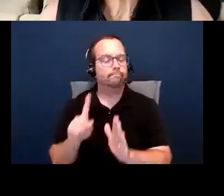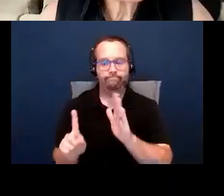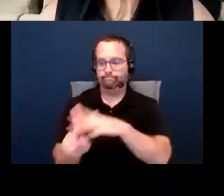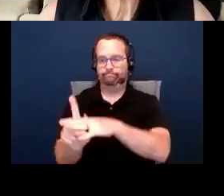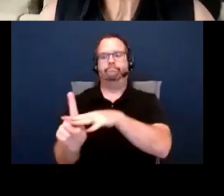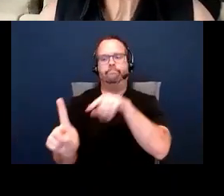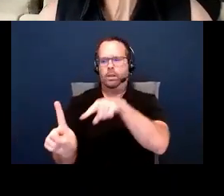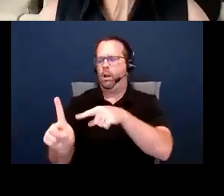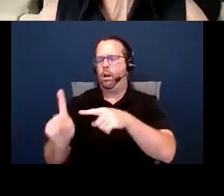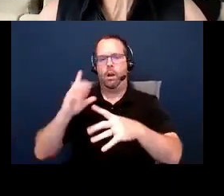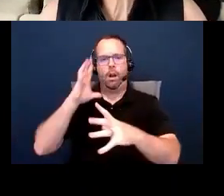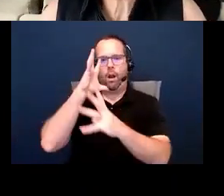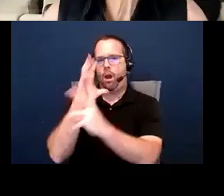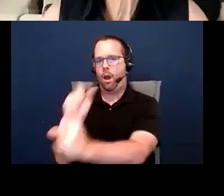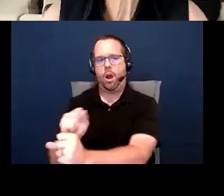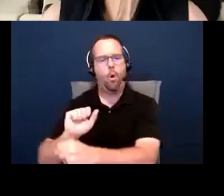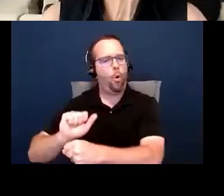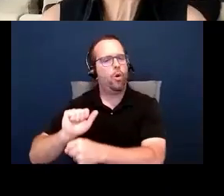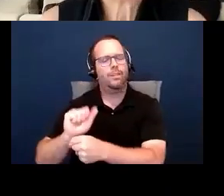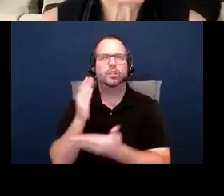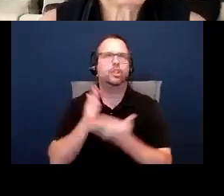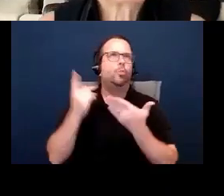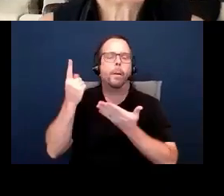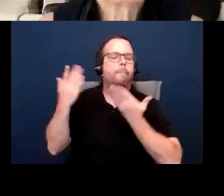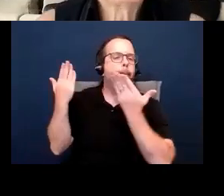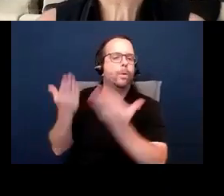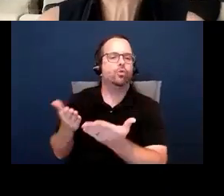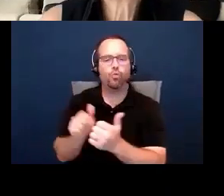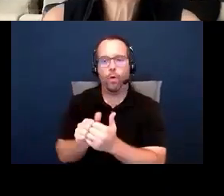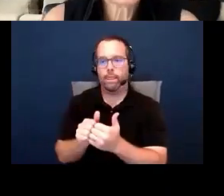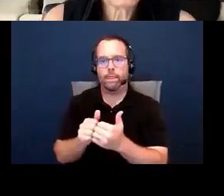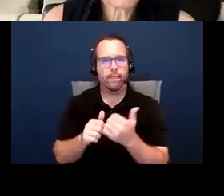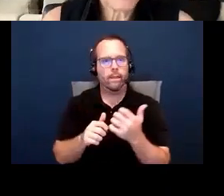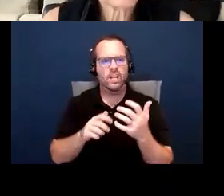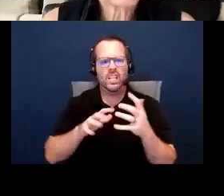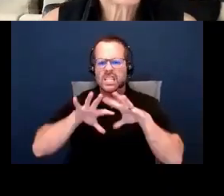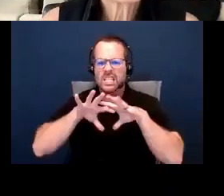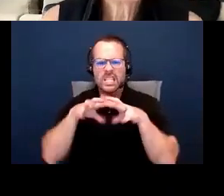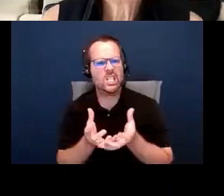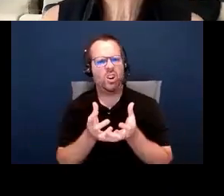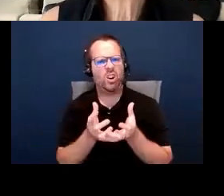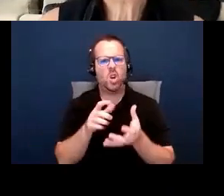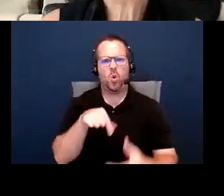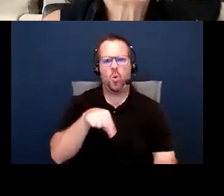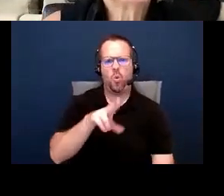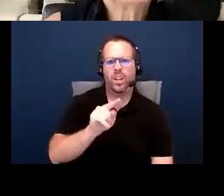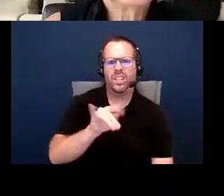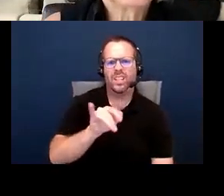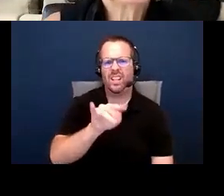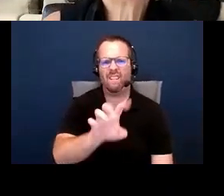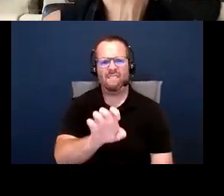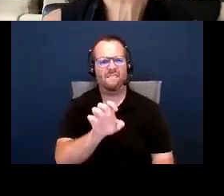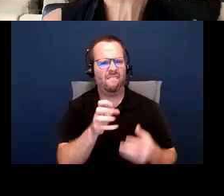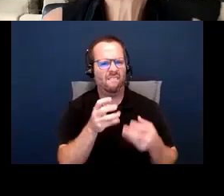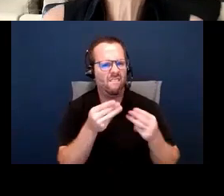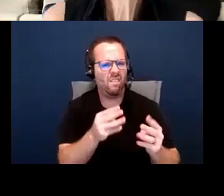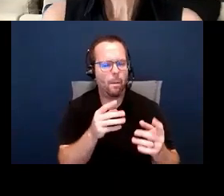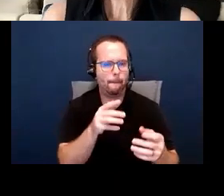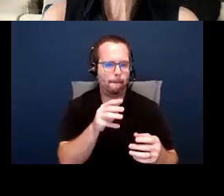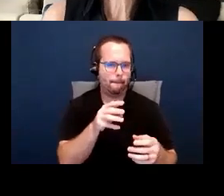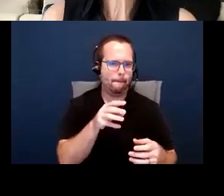work that someone has proposed with these great quantitative methods, and they'll also bring in